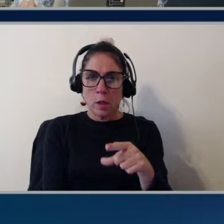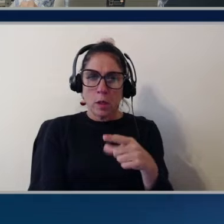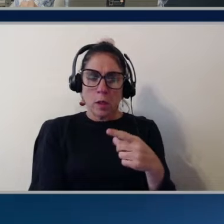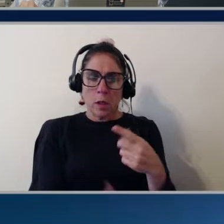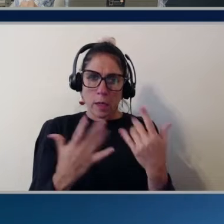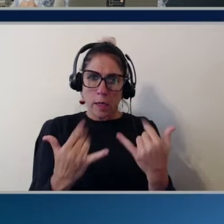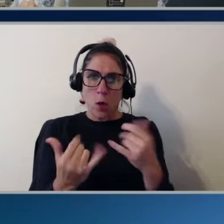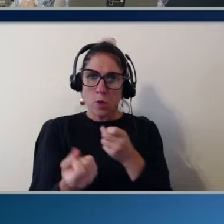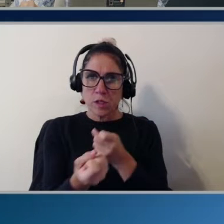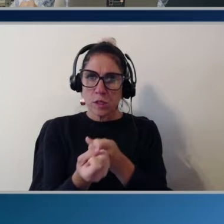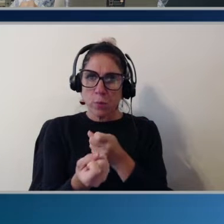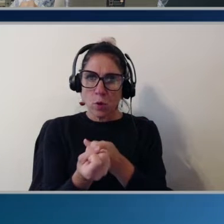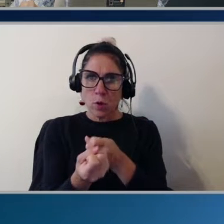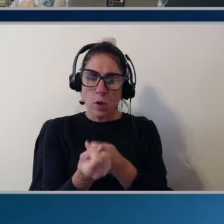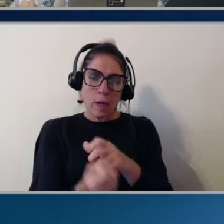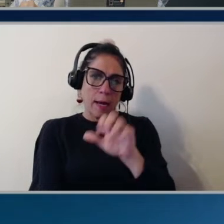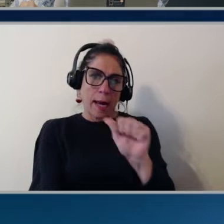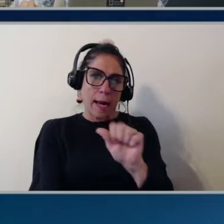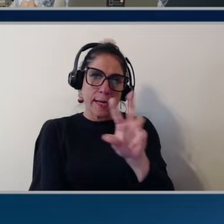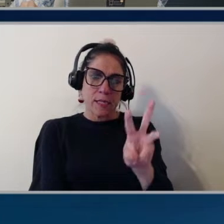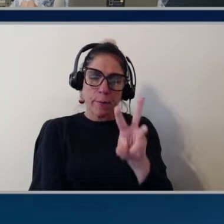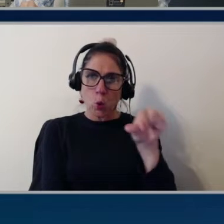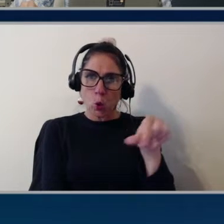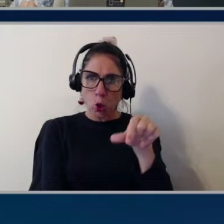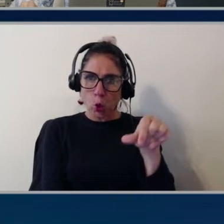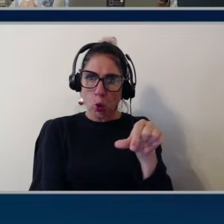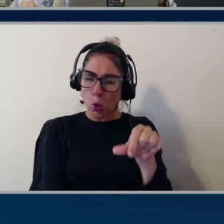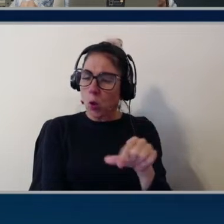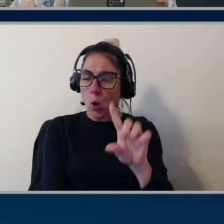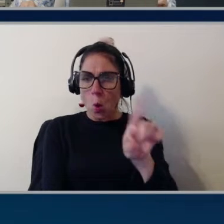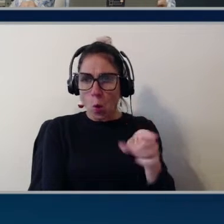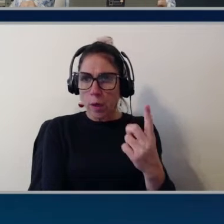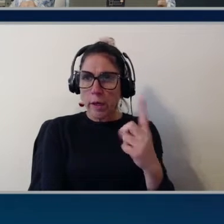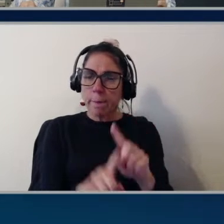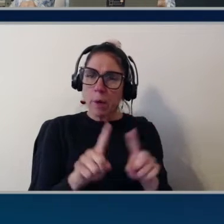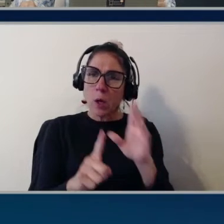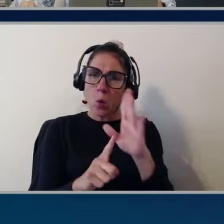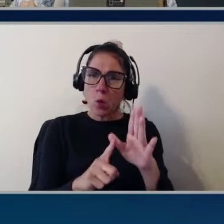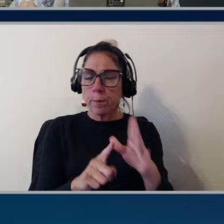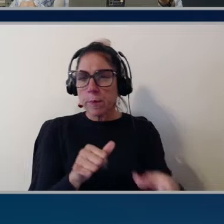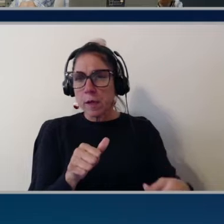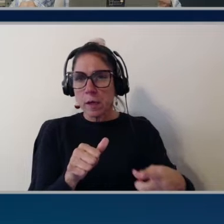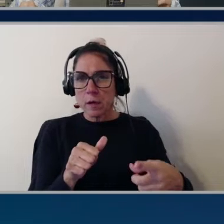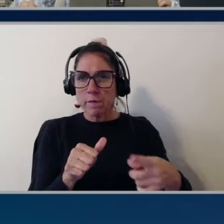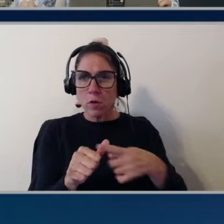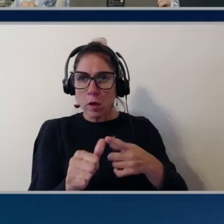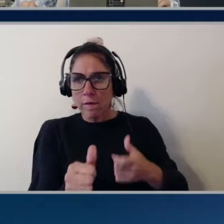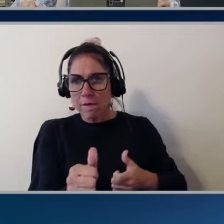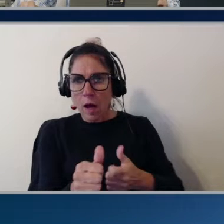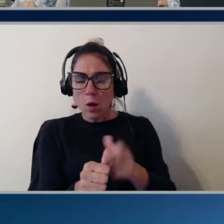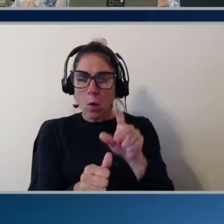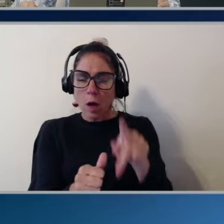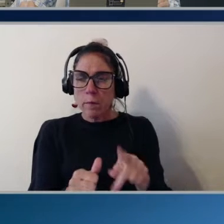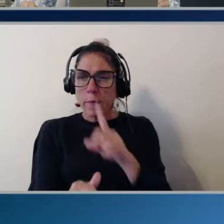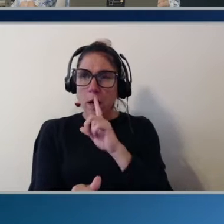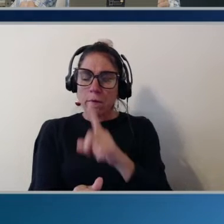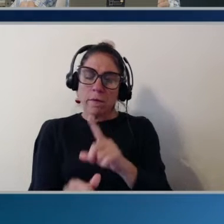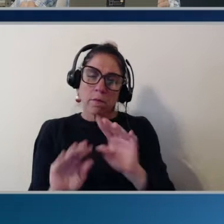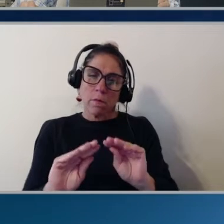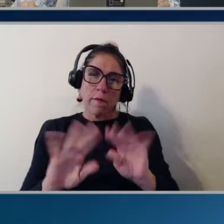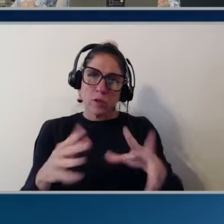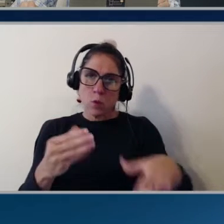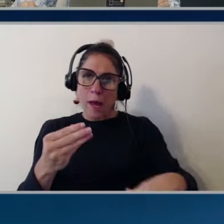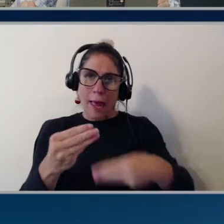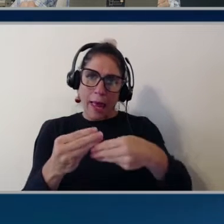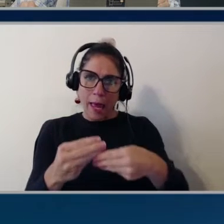support AWQ quantization only, but it will be fast follow-up. We will obviously add another